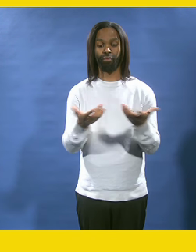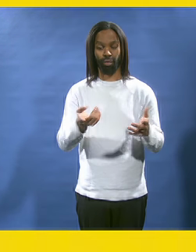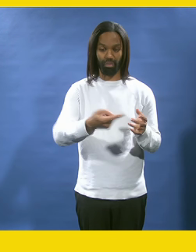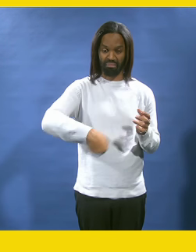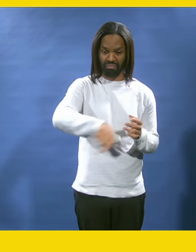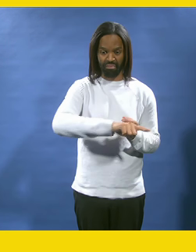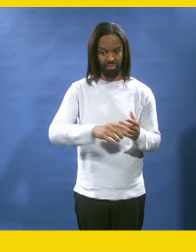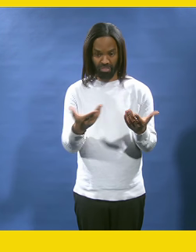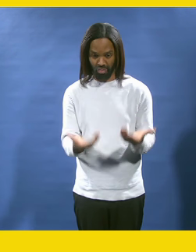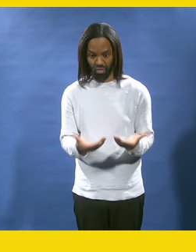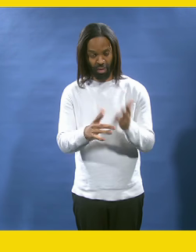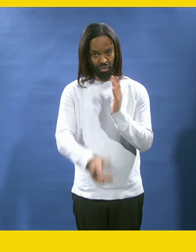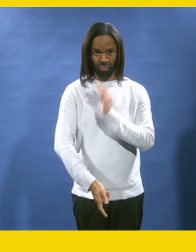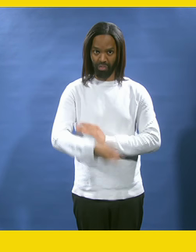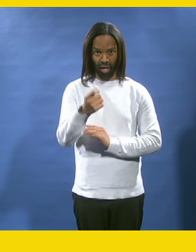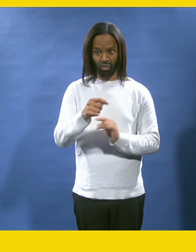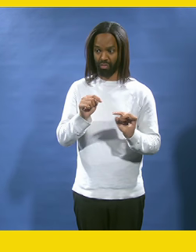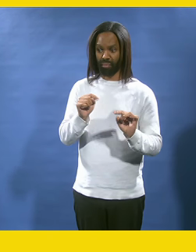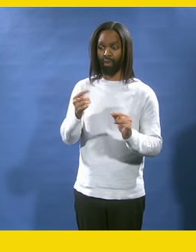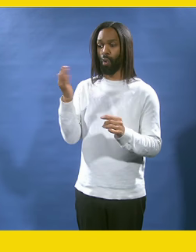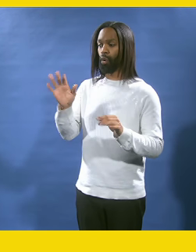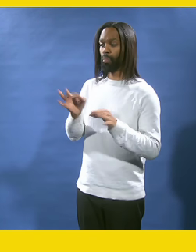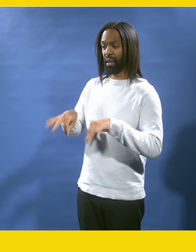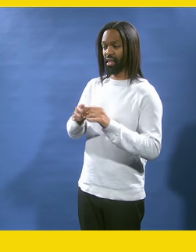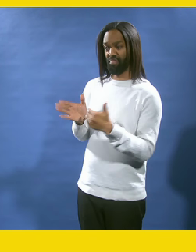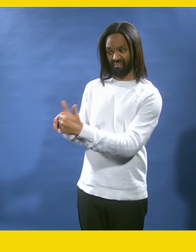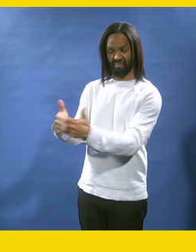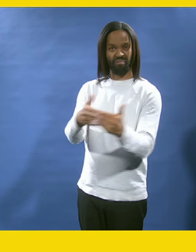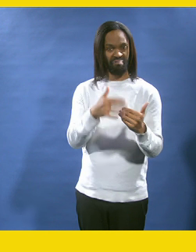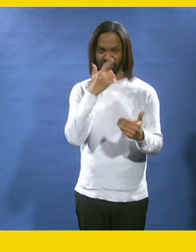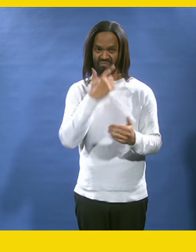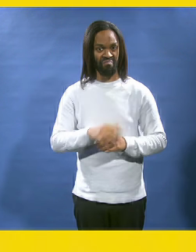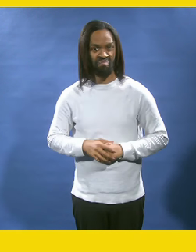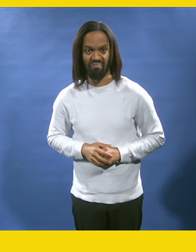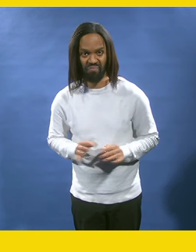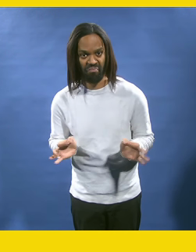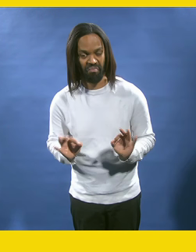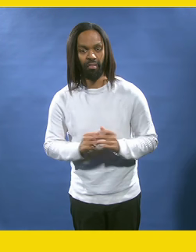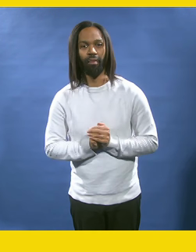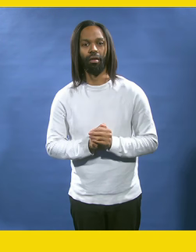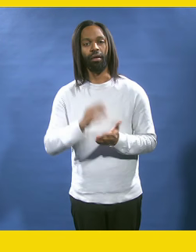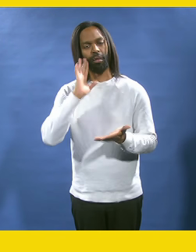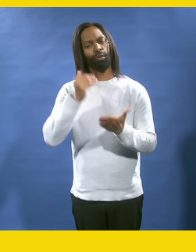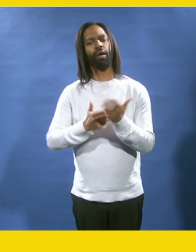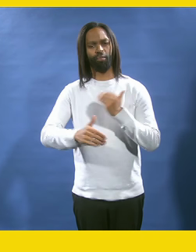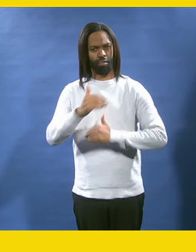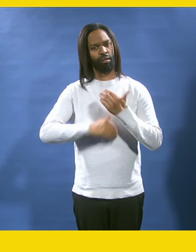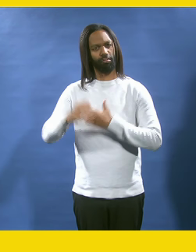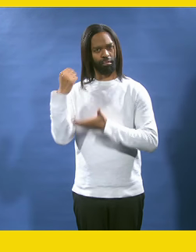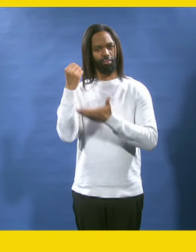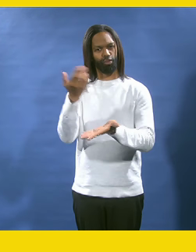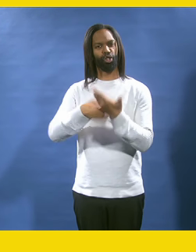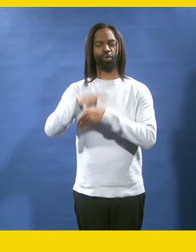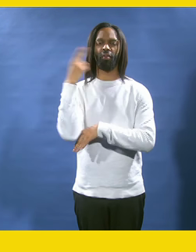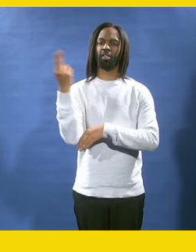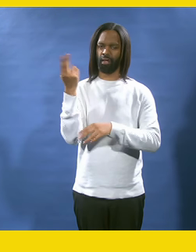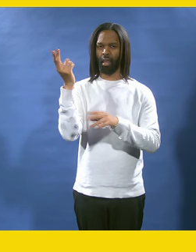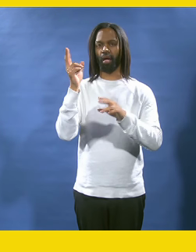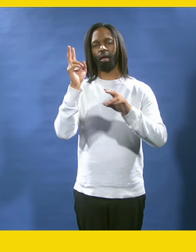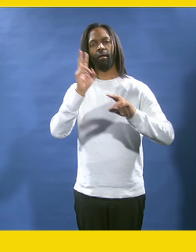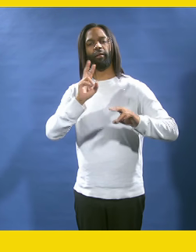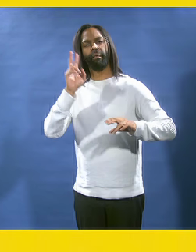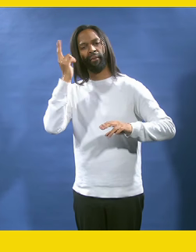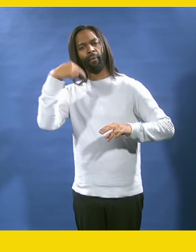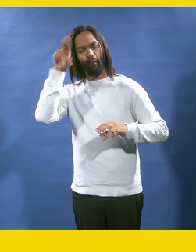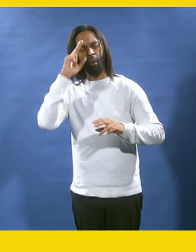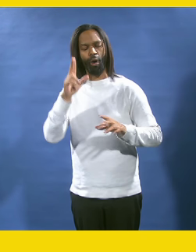creation of scholarship program for these girls in European universities, as they are essential to Afghanistan's